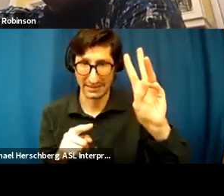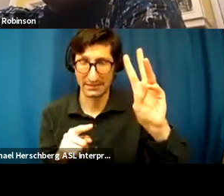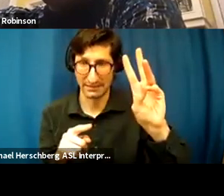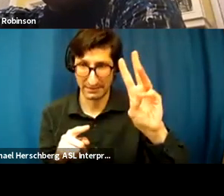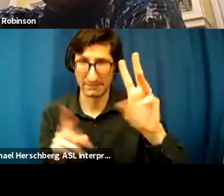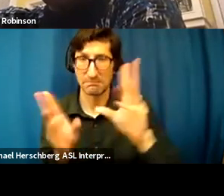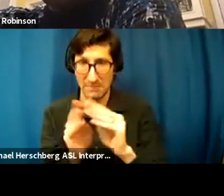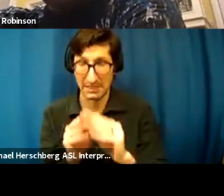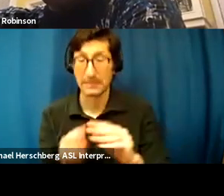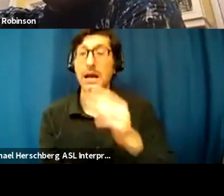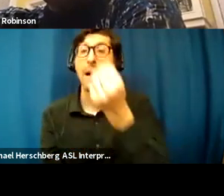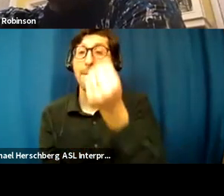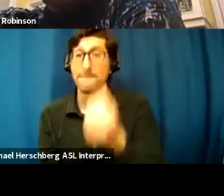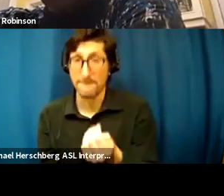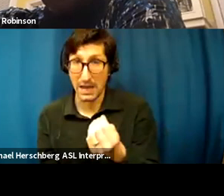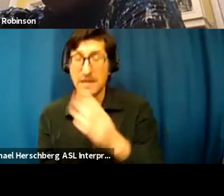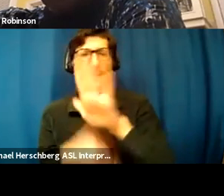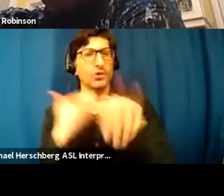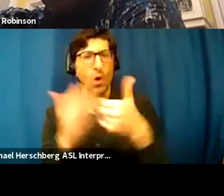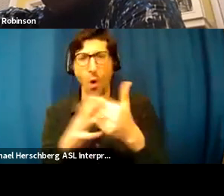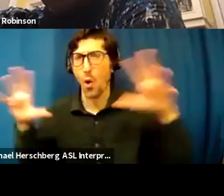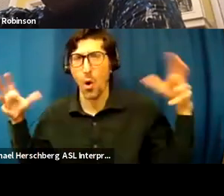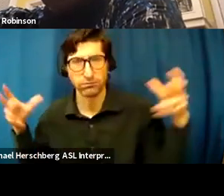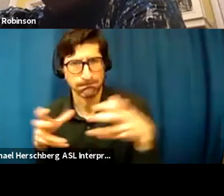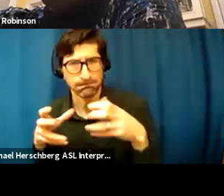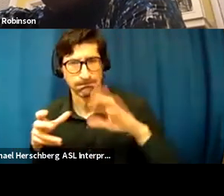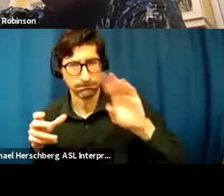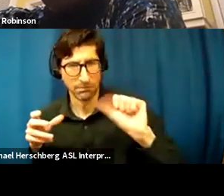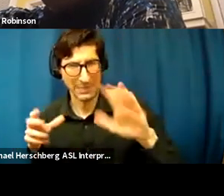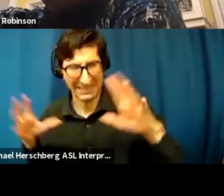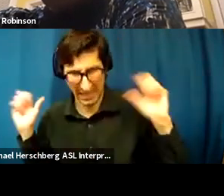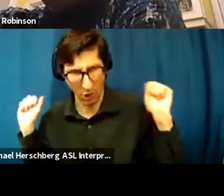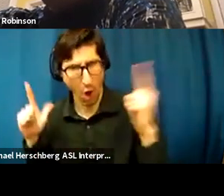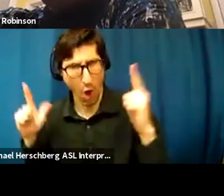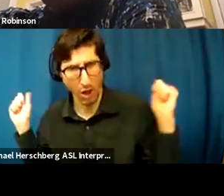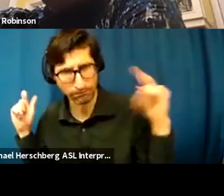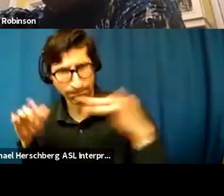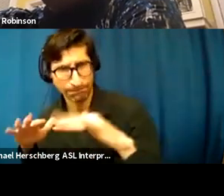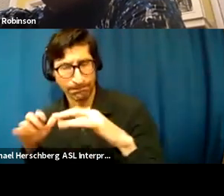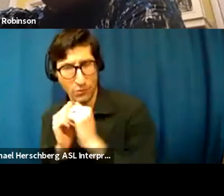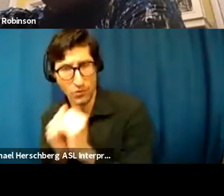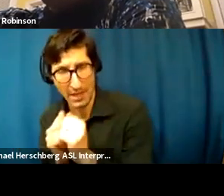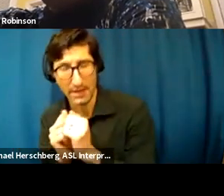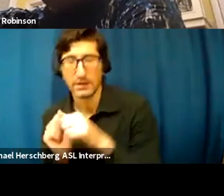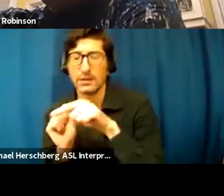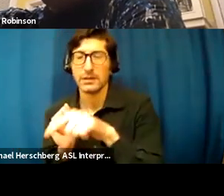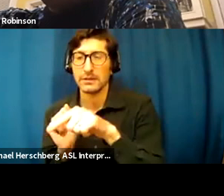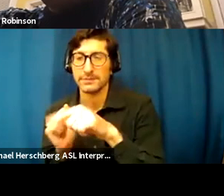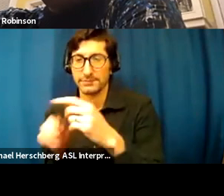have meetings as an entire body of BSAC. And those Mondays usually consist